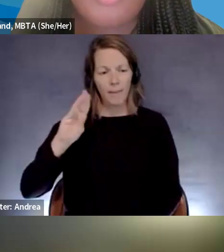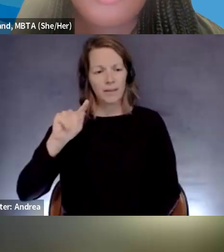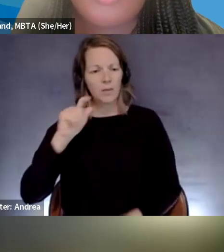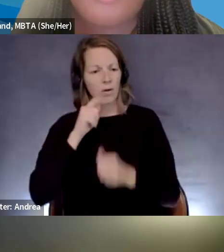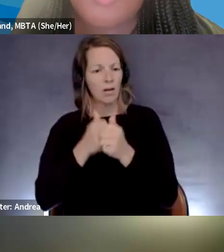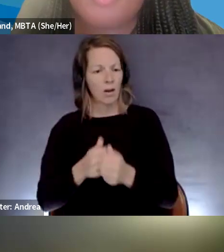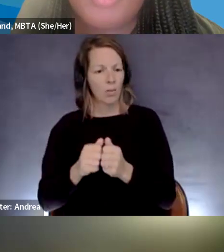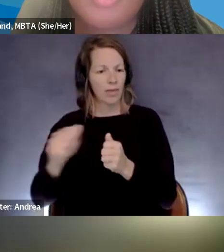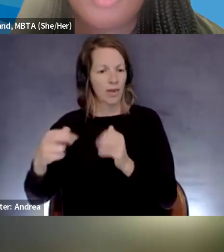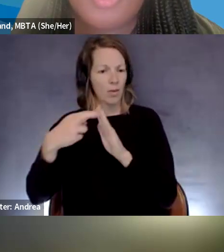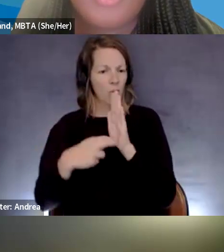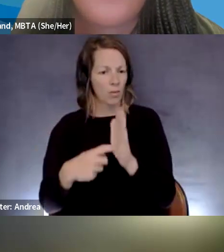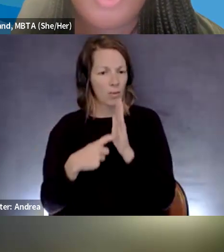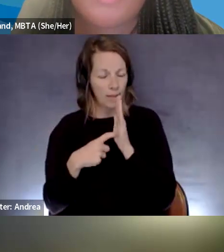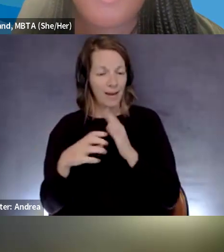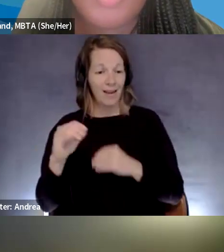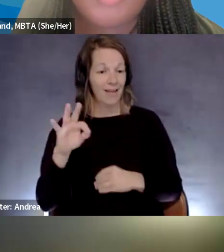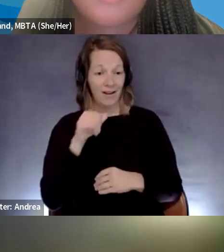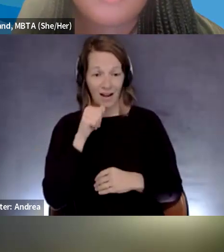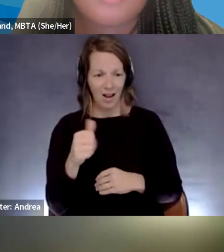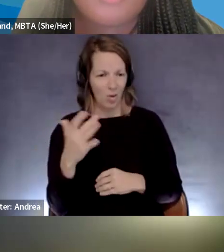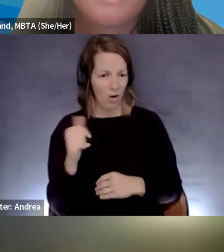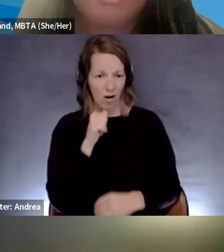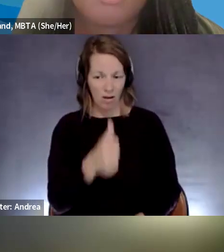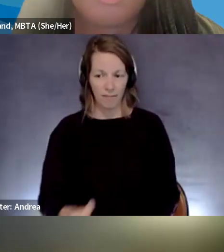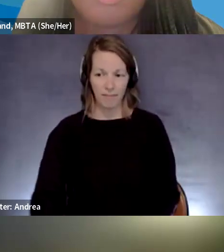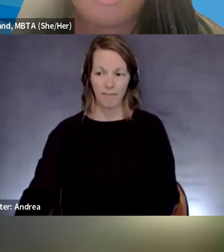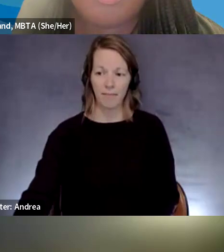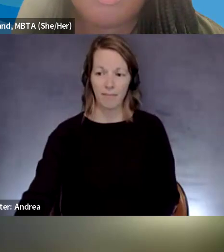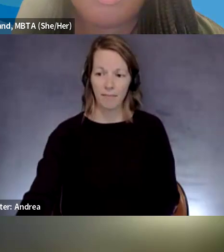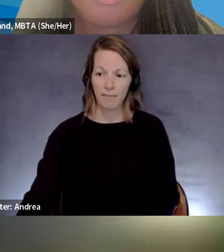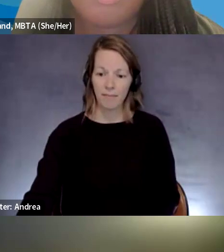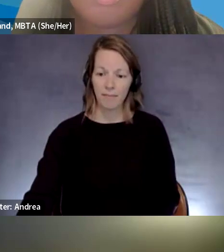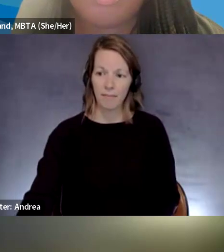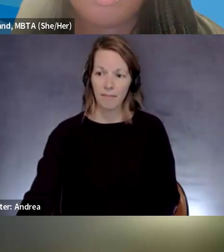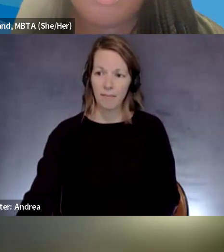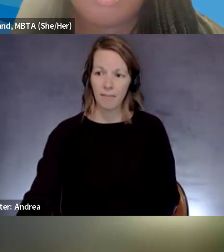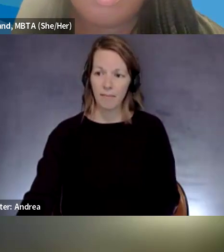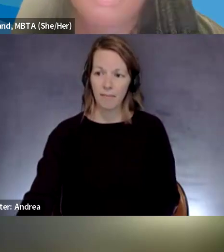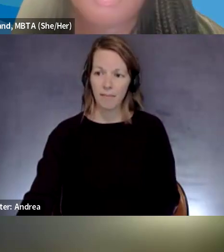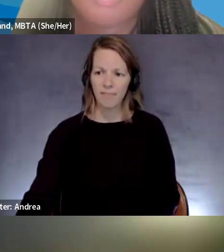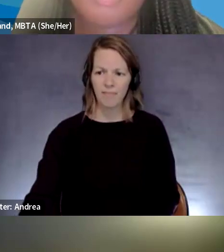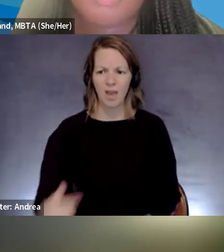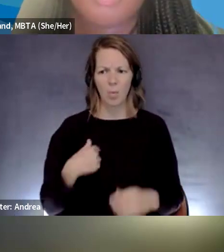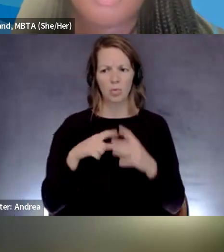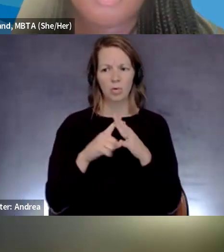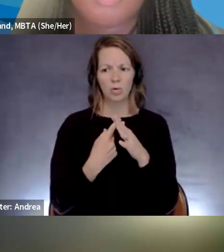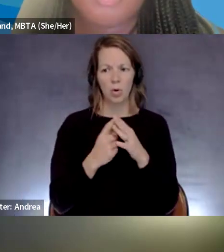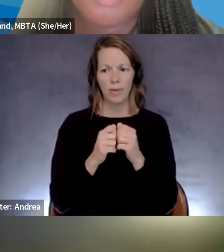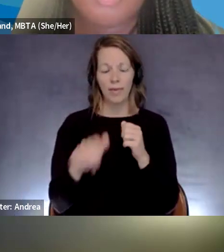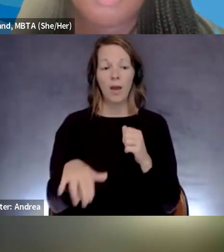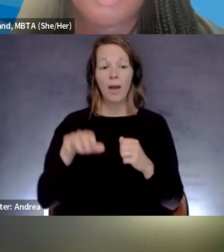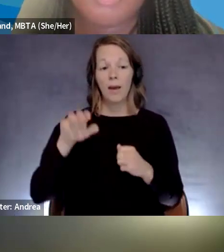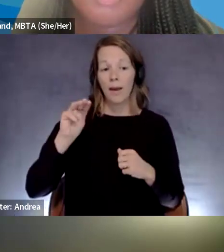this regulatory requirement? And if not, why not? Well, I'll start with that. Well,